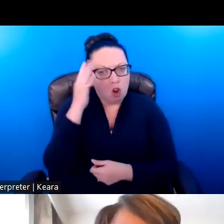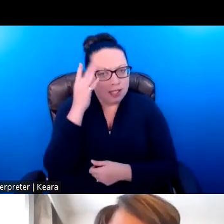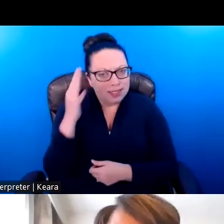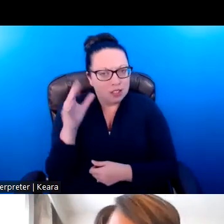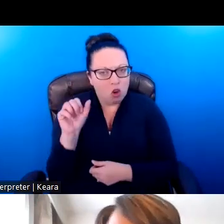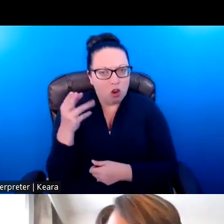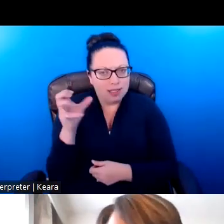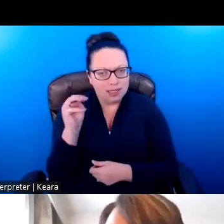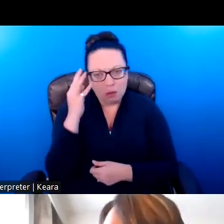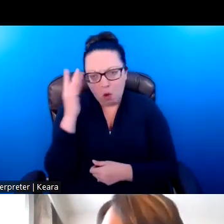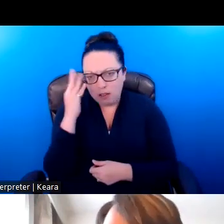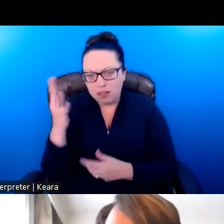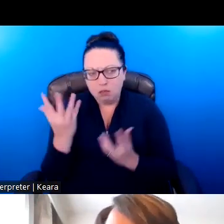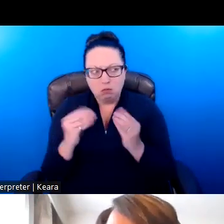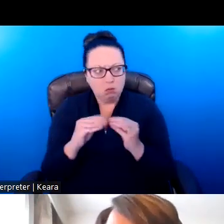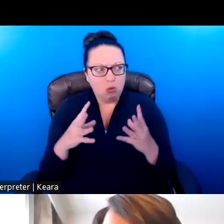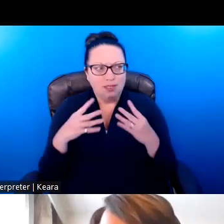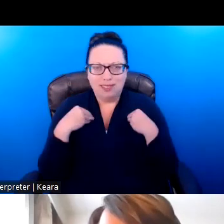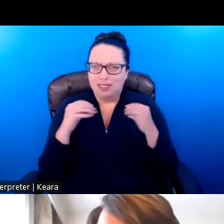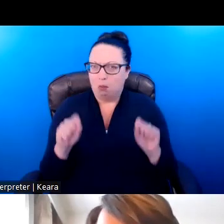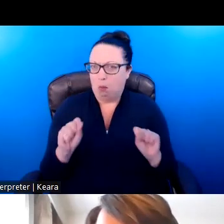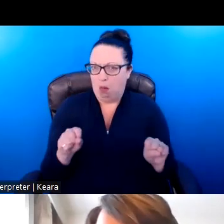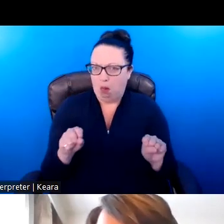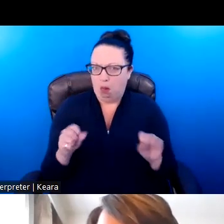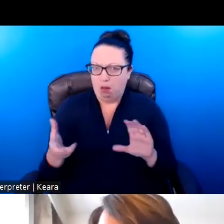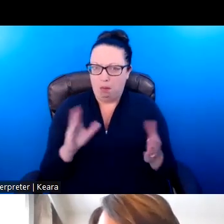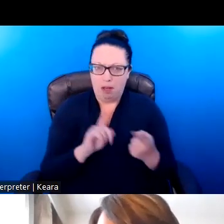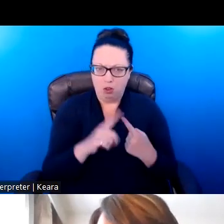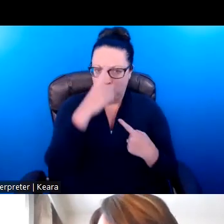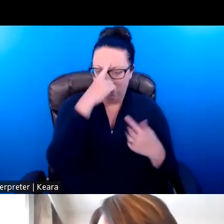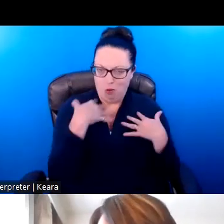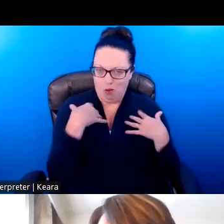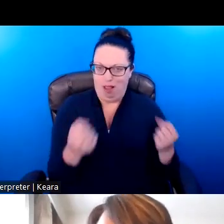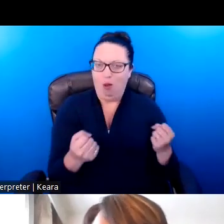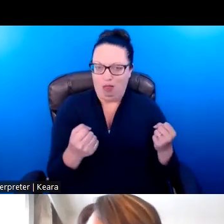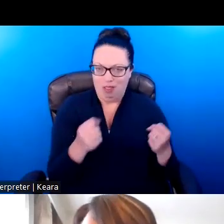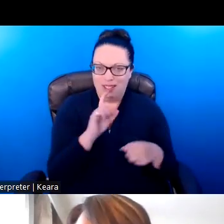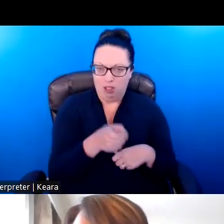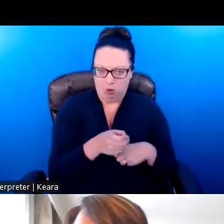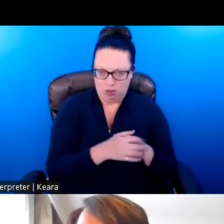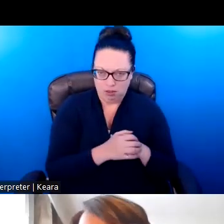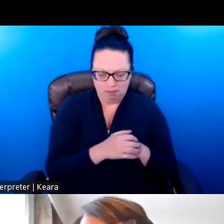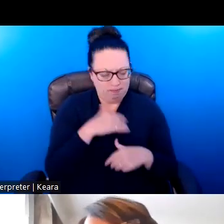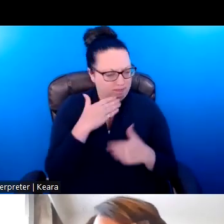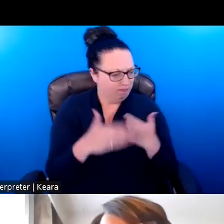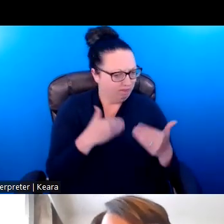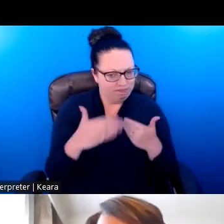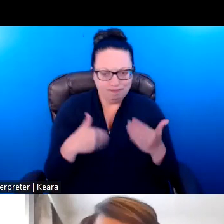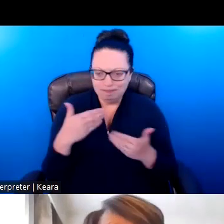I think, much more acceptable as opposed to a mental health diagnosis. So as I went through that journey,